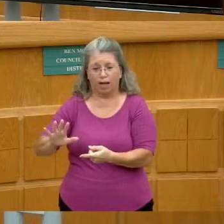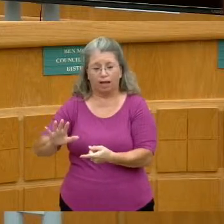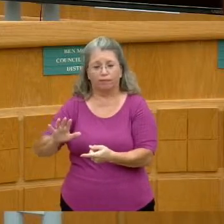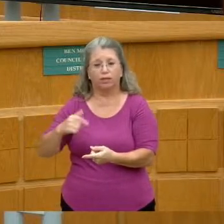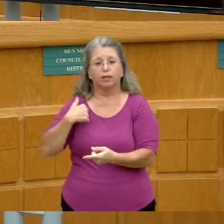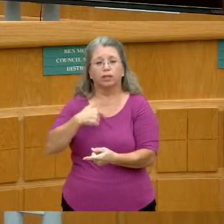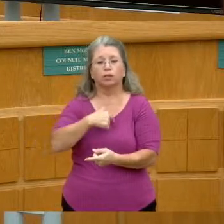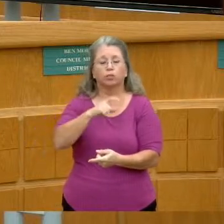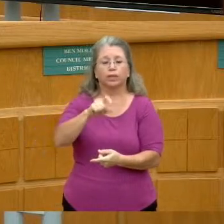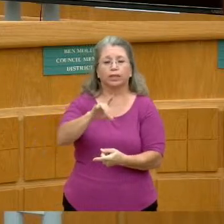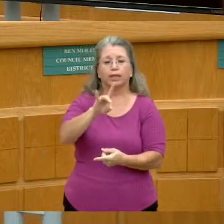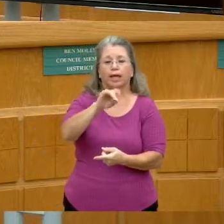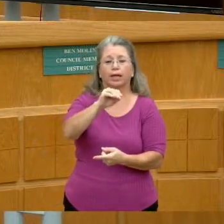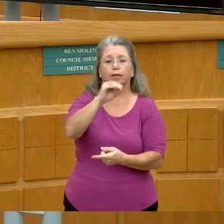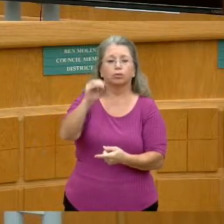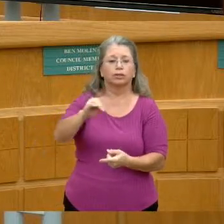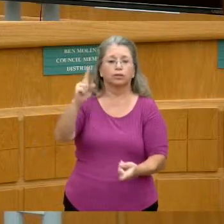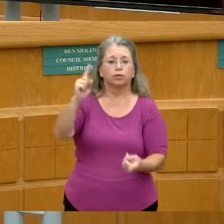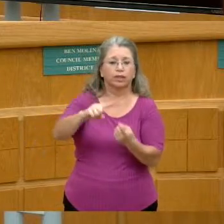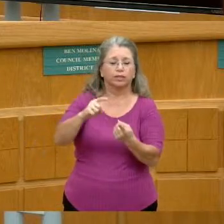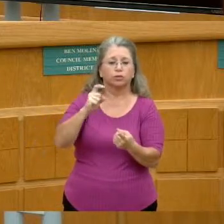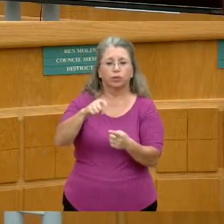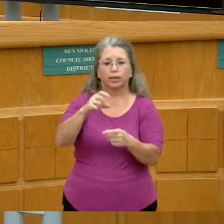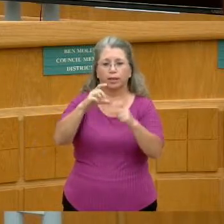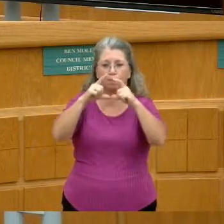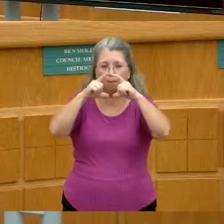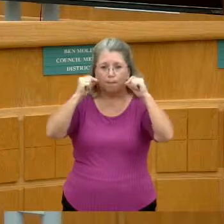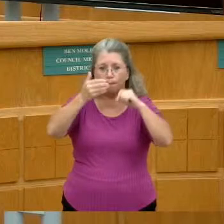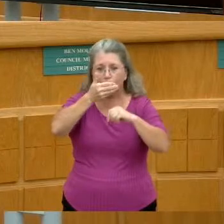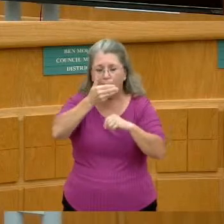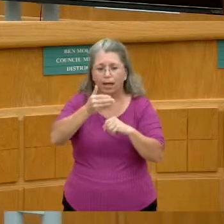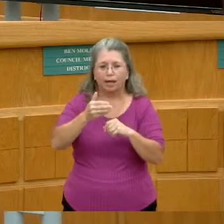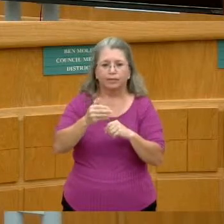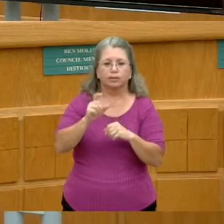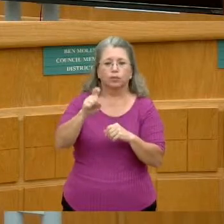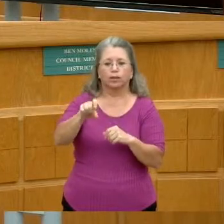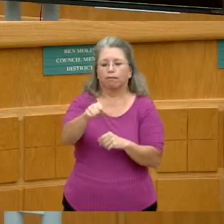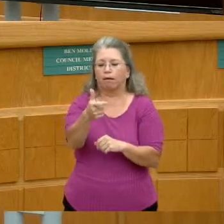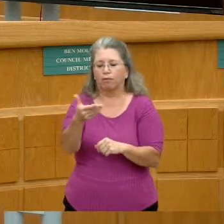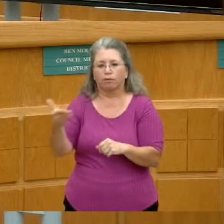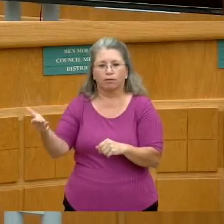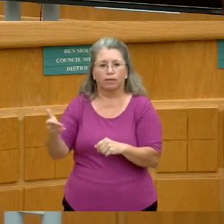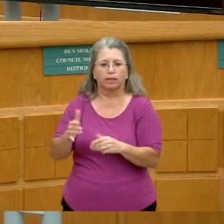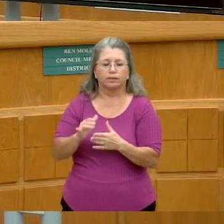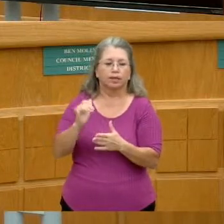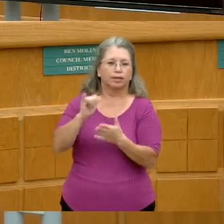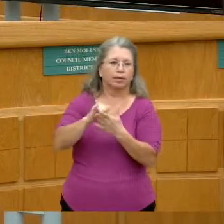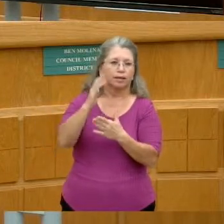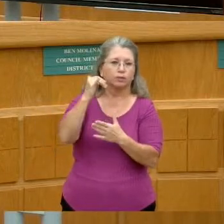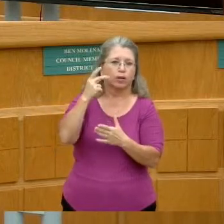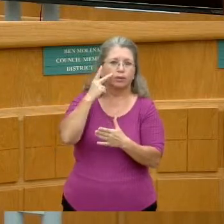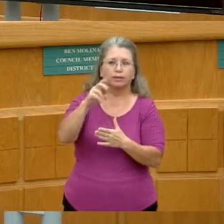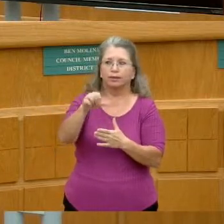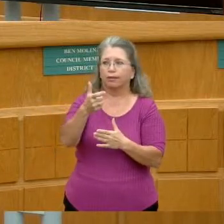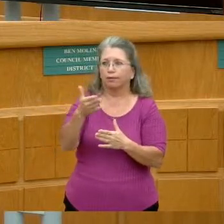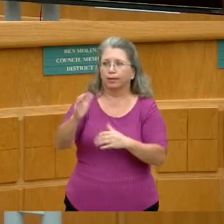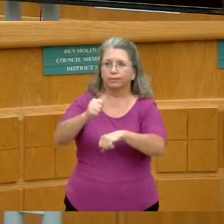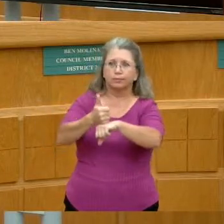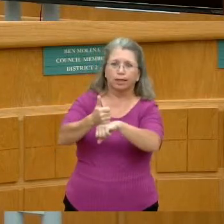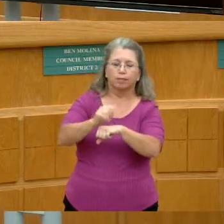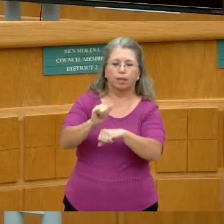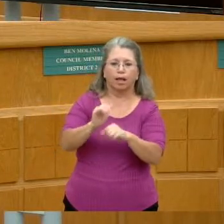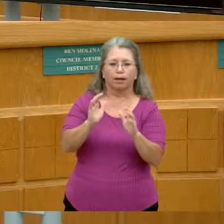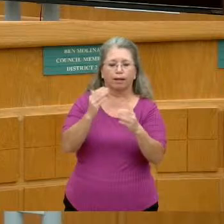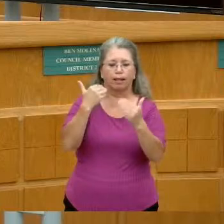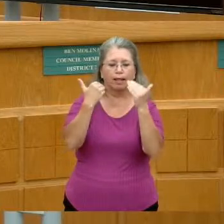masks. We need other things too. That's why you see these additional interventions taking place, limiting gatherings to 10